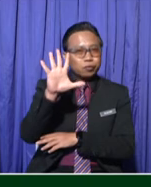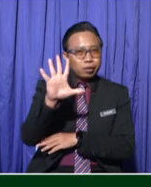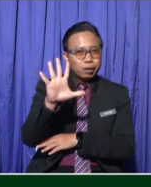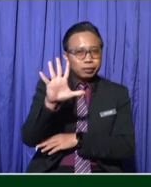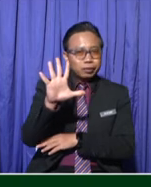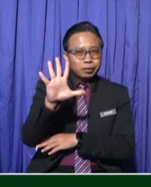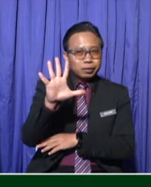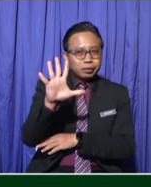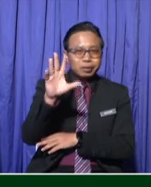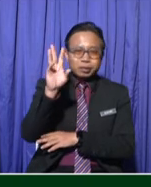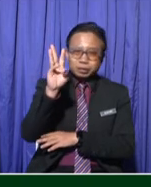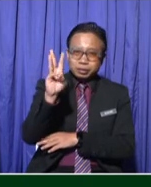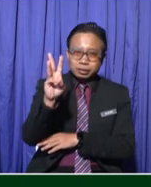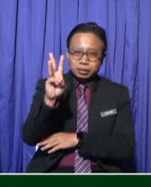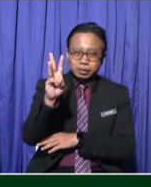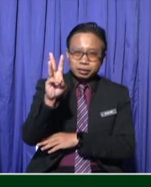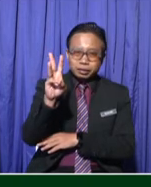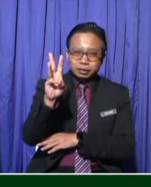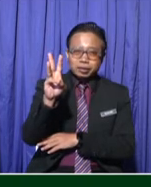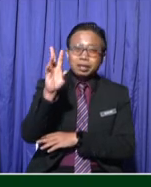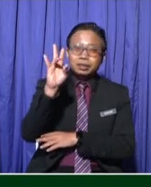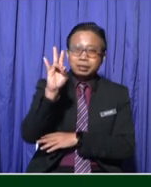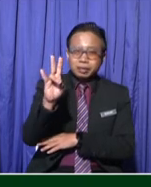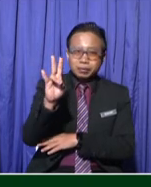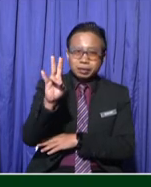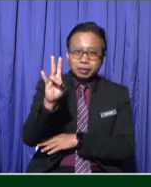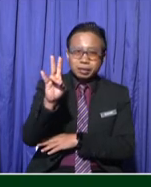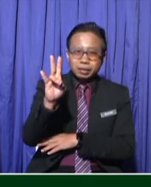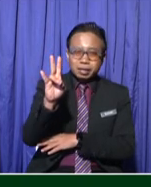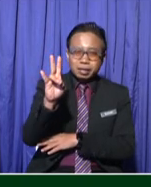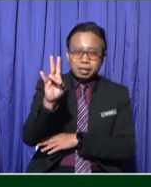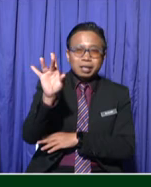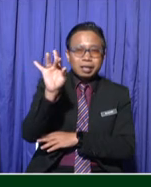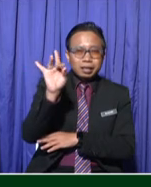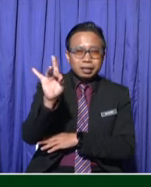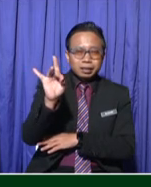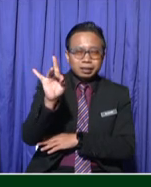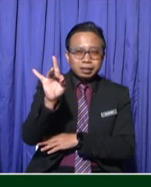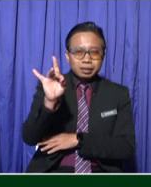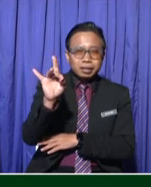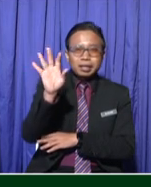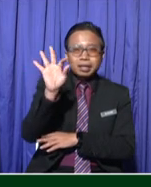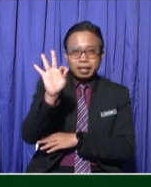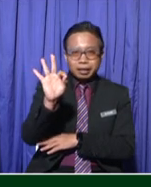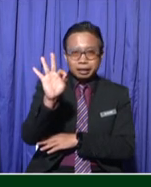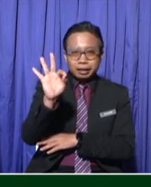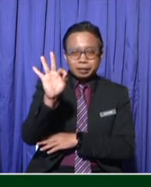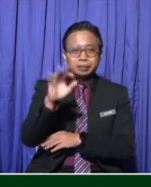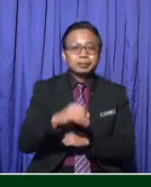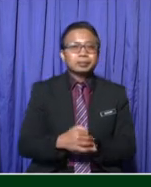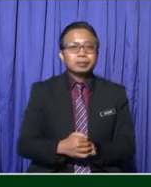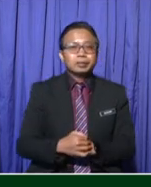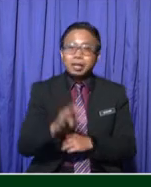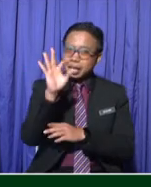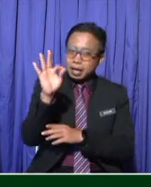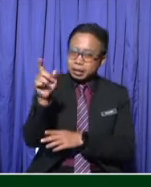5, 6, 7, 8, 9.